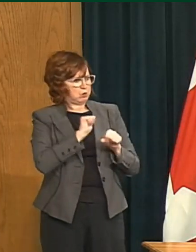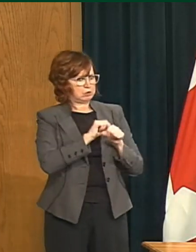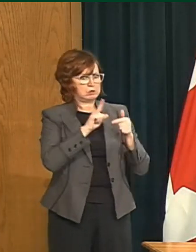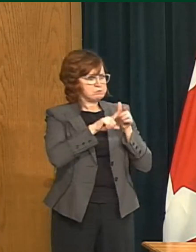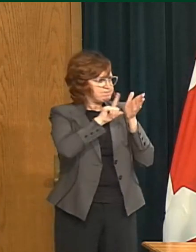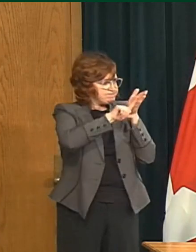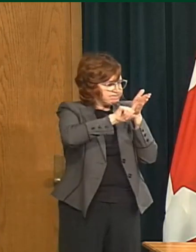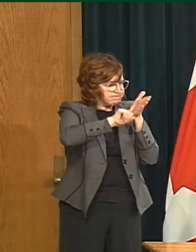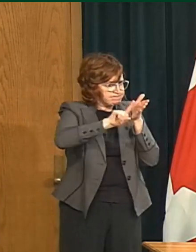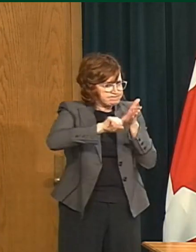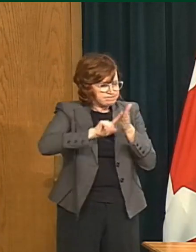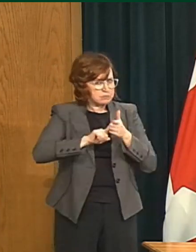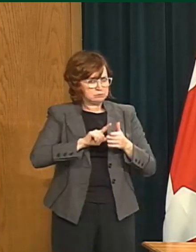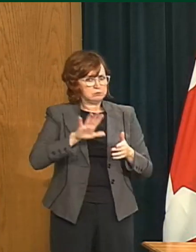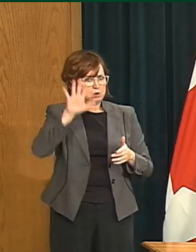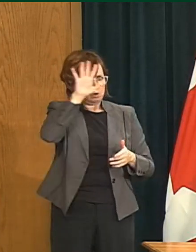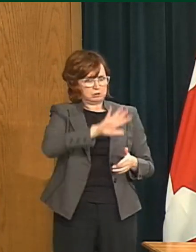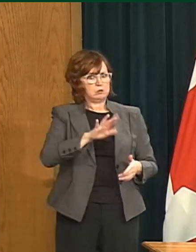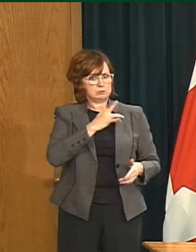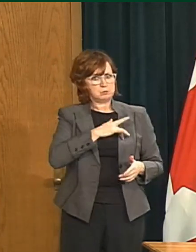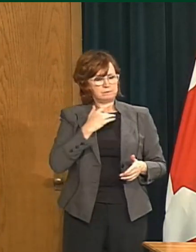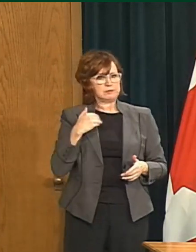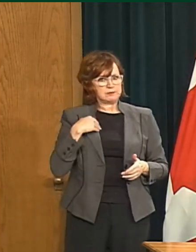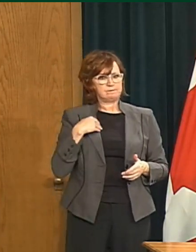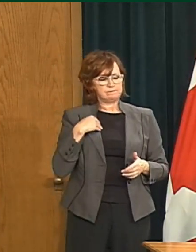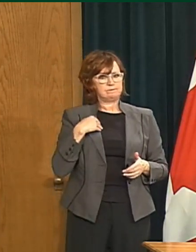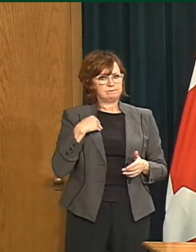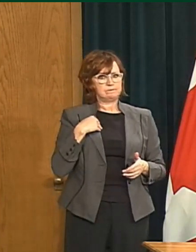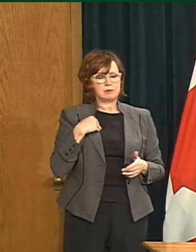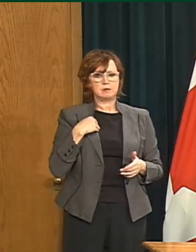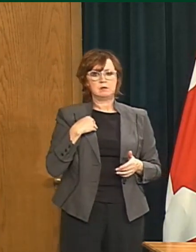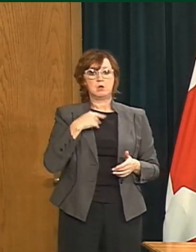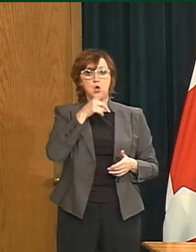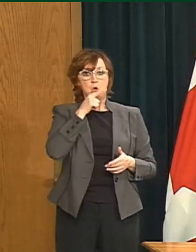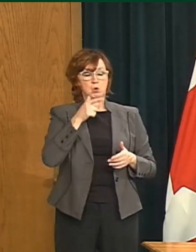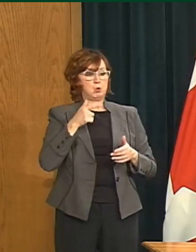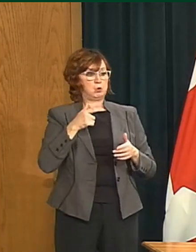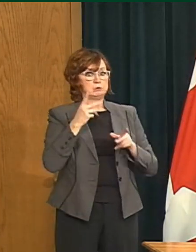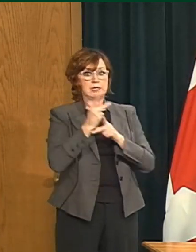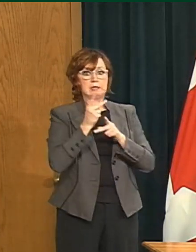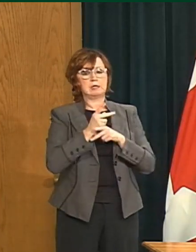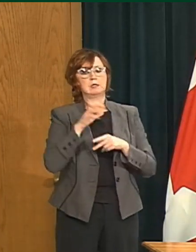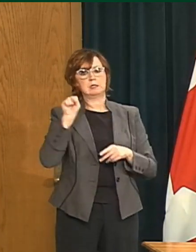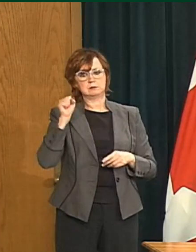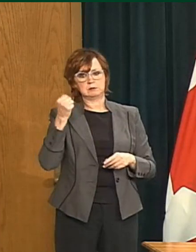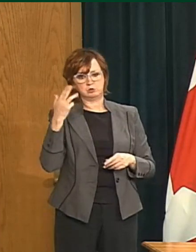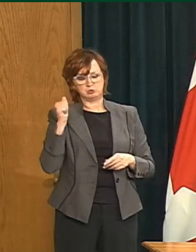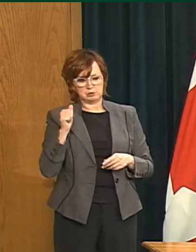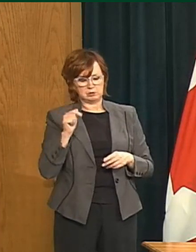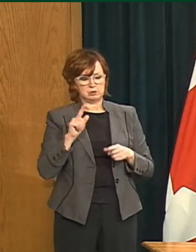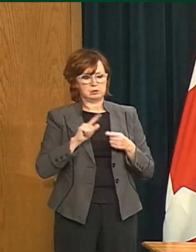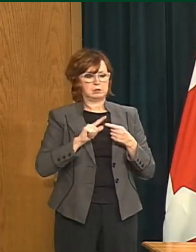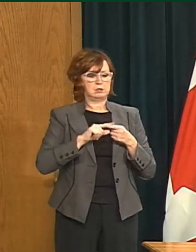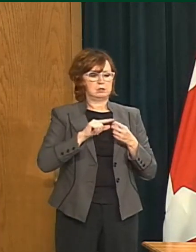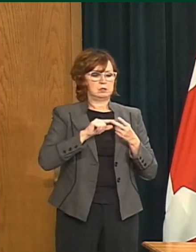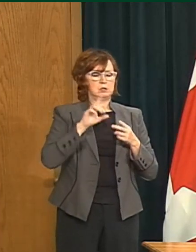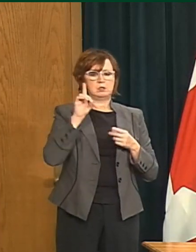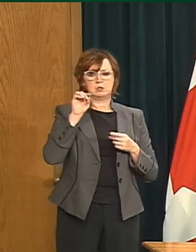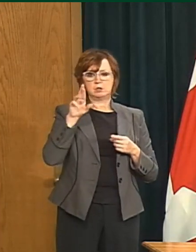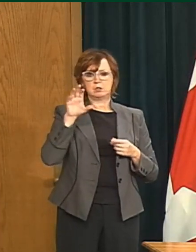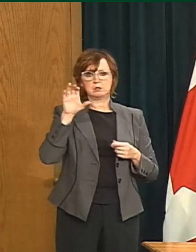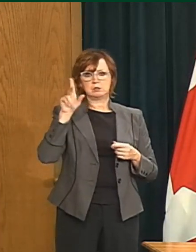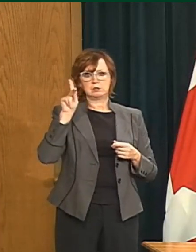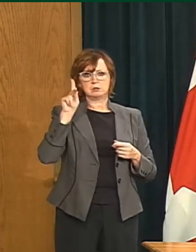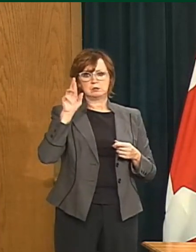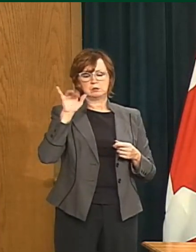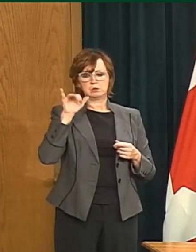the province, and a lot of credit for that goes to the Saskatchewan Health Authority, to Dr. Krzyzanowski, and all the medical health officers and